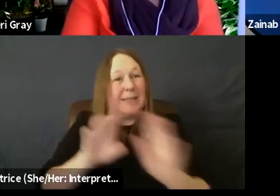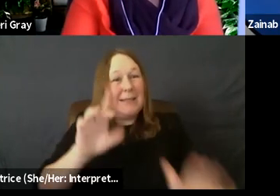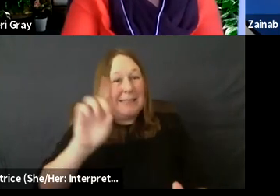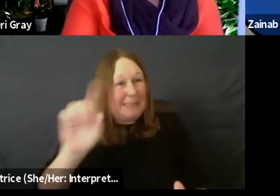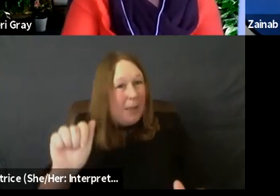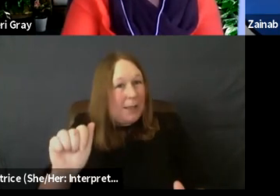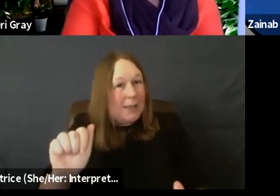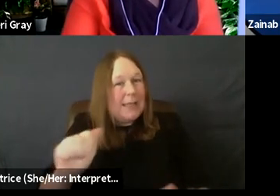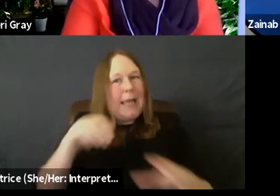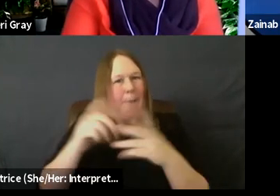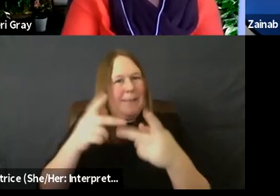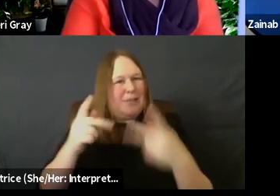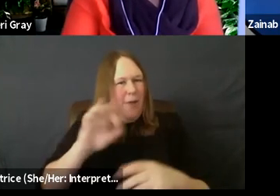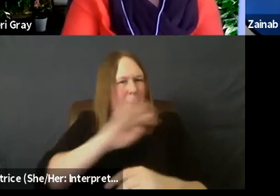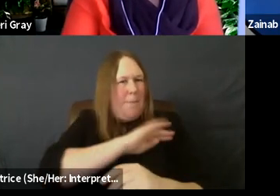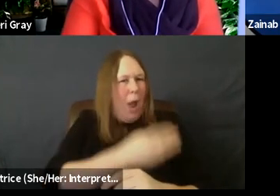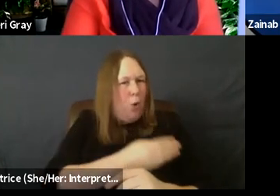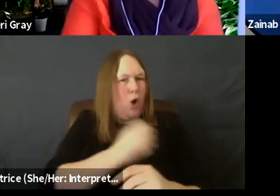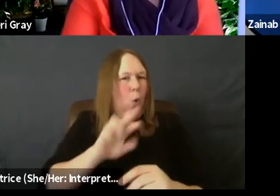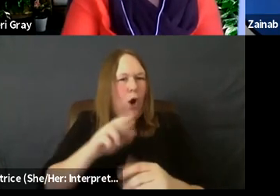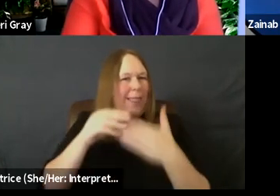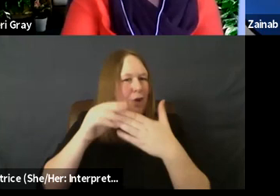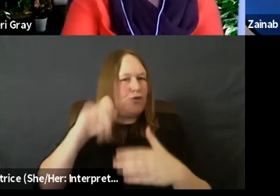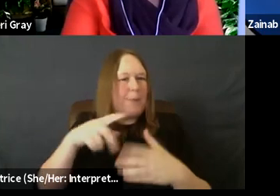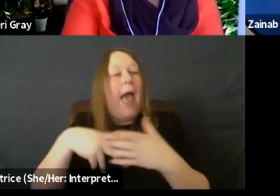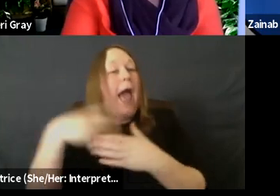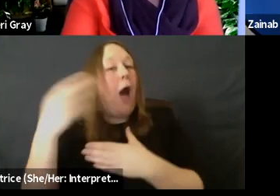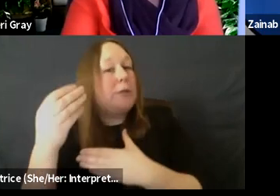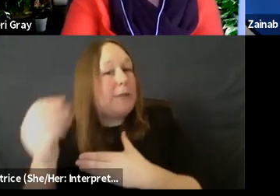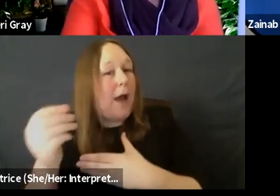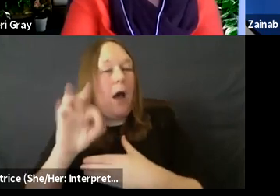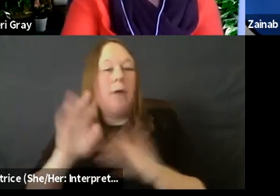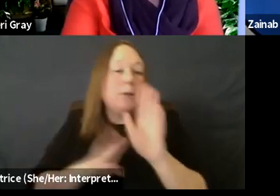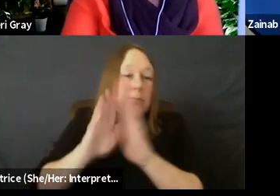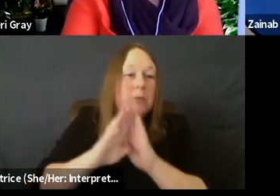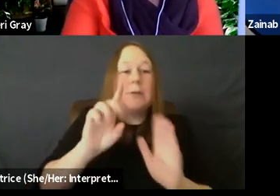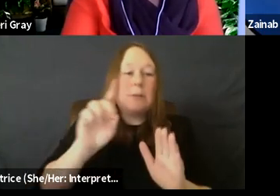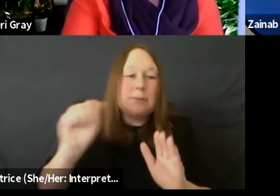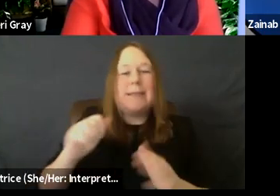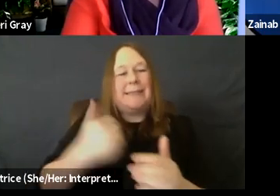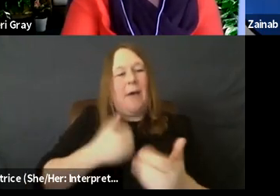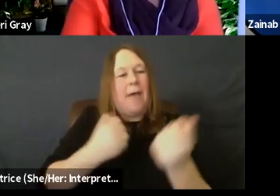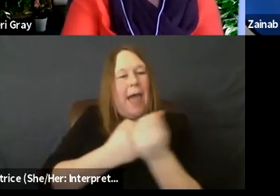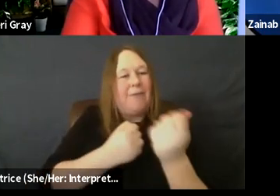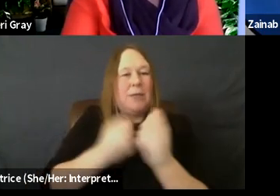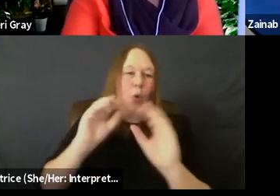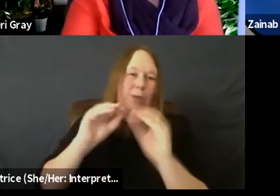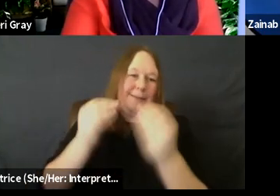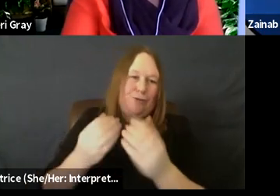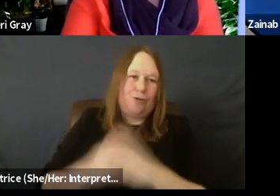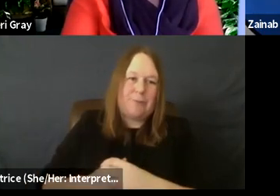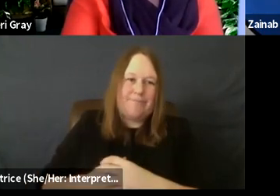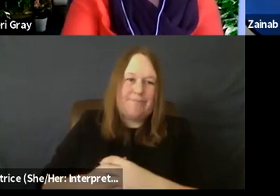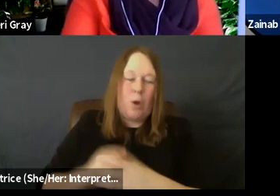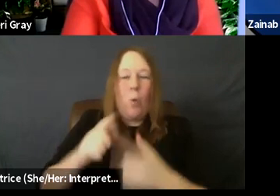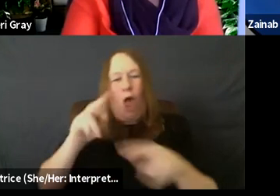disabilities in positions of power or leadership outside of developmental disability self-advocacy organizations. When I look at